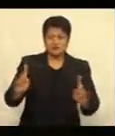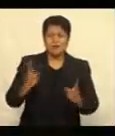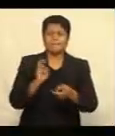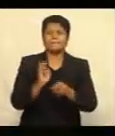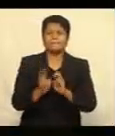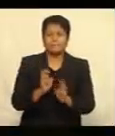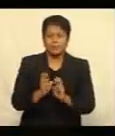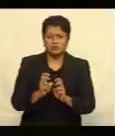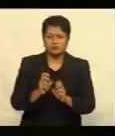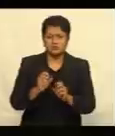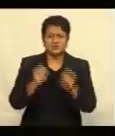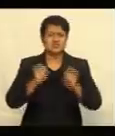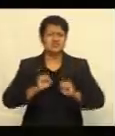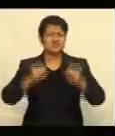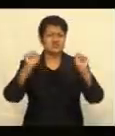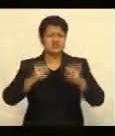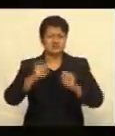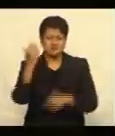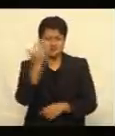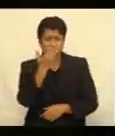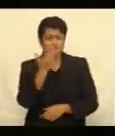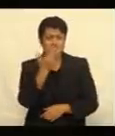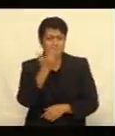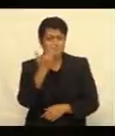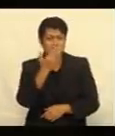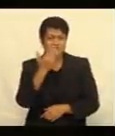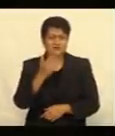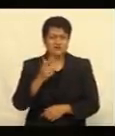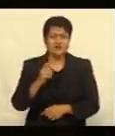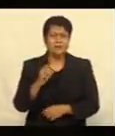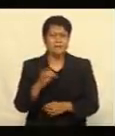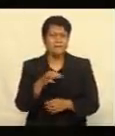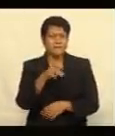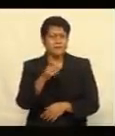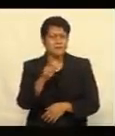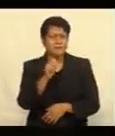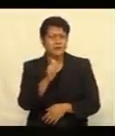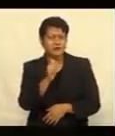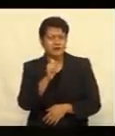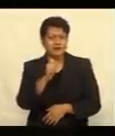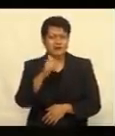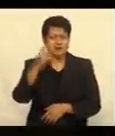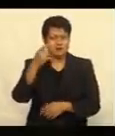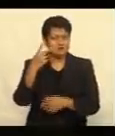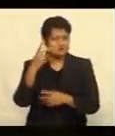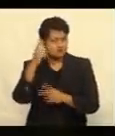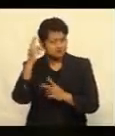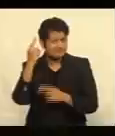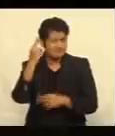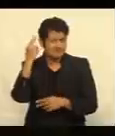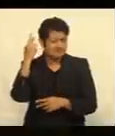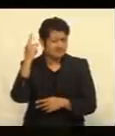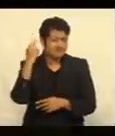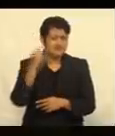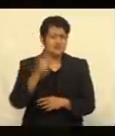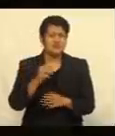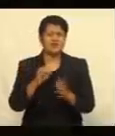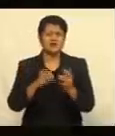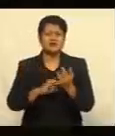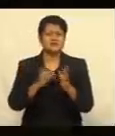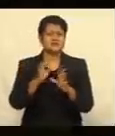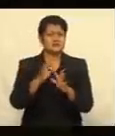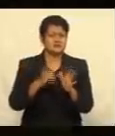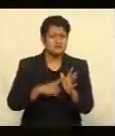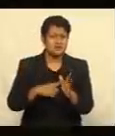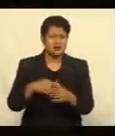gyms, movie theaters, taverns, pubs, bars, cyber cafes, hair salons, barber shops, spas, beauty therapy,